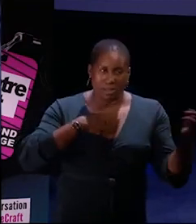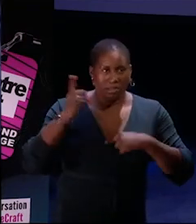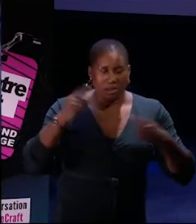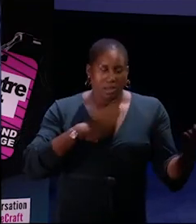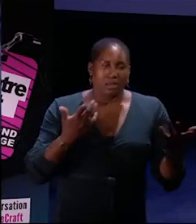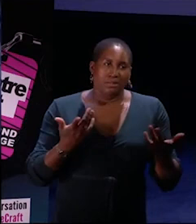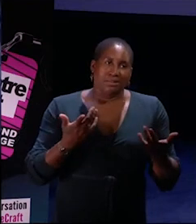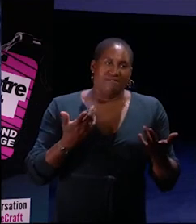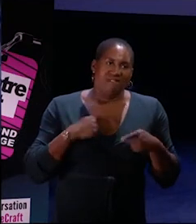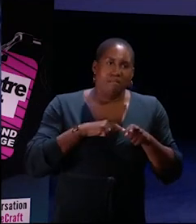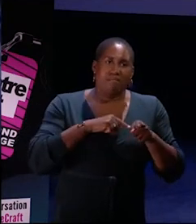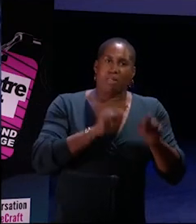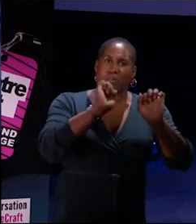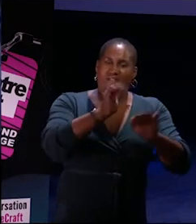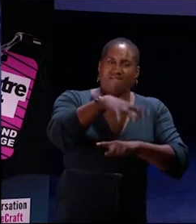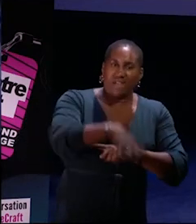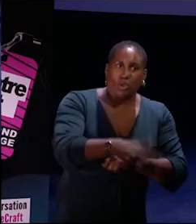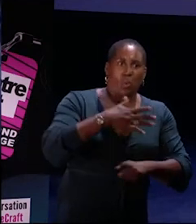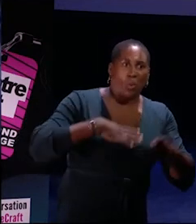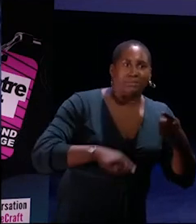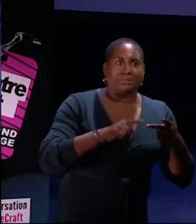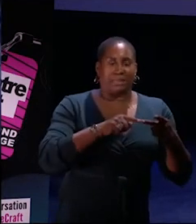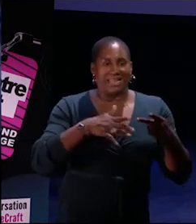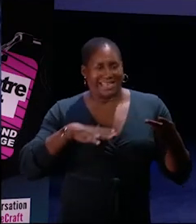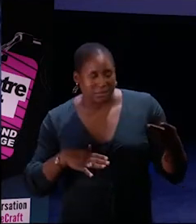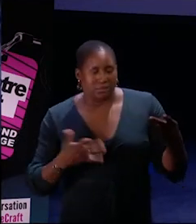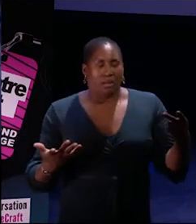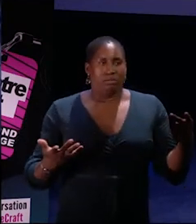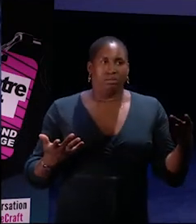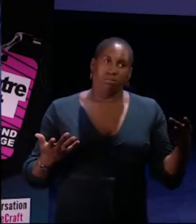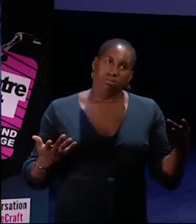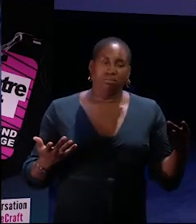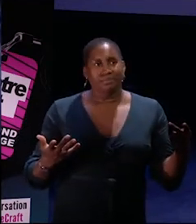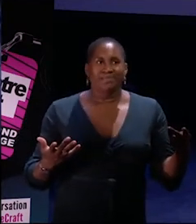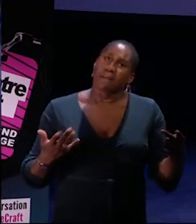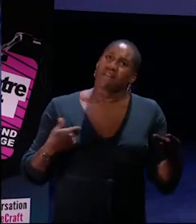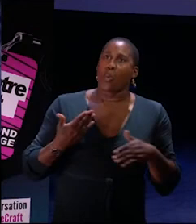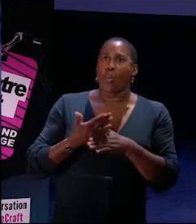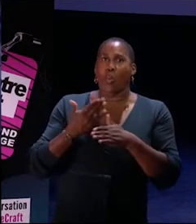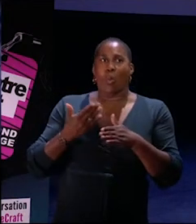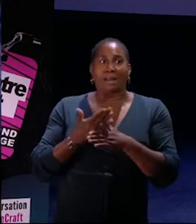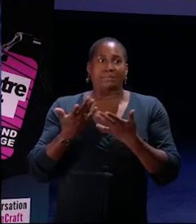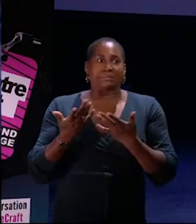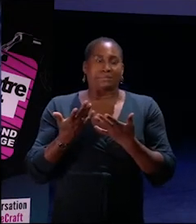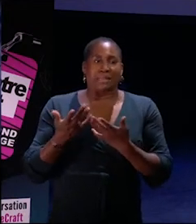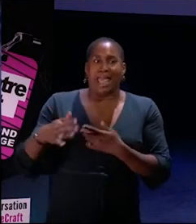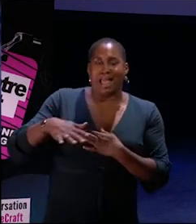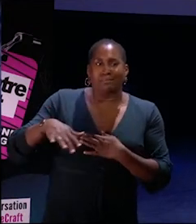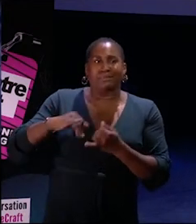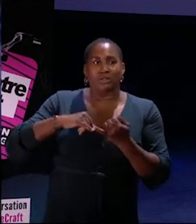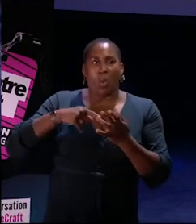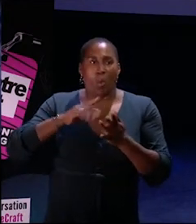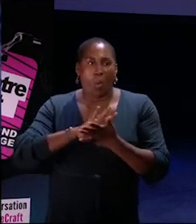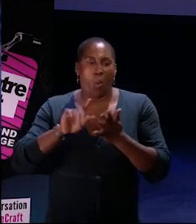very beholden to what the venue wants and what the venue needs. And working somewhere like Soho is really interesting because they do a full